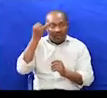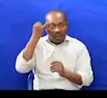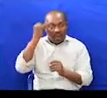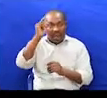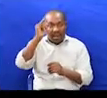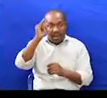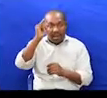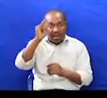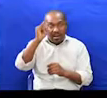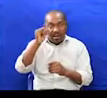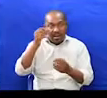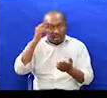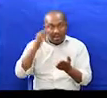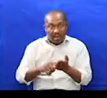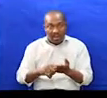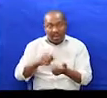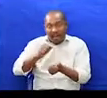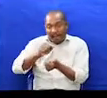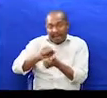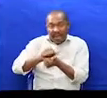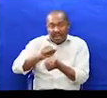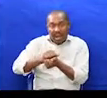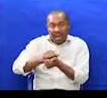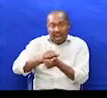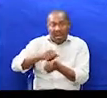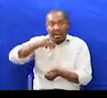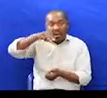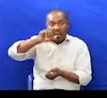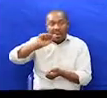Dalton that matter is made up